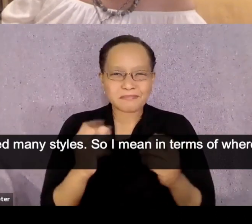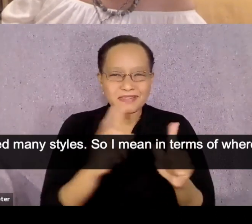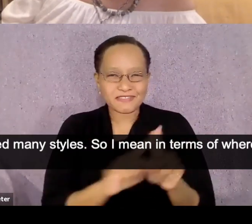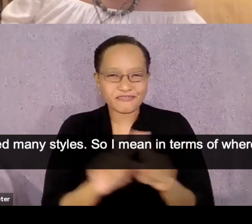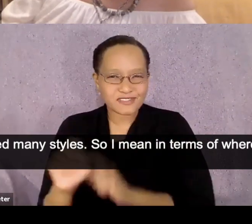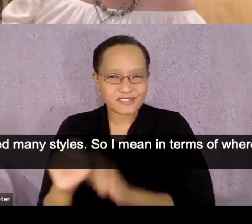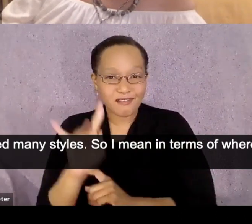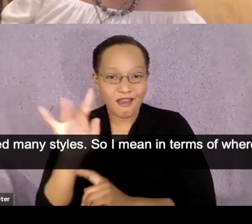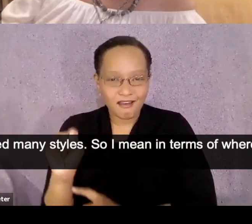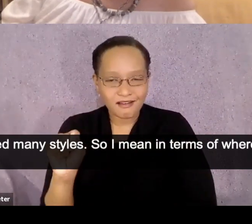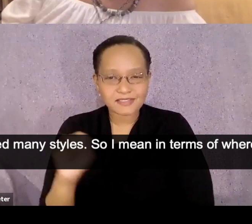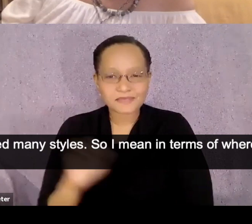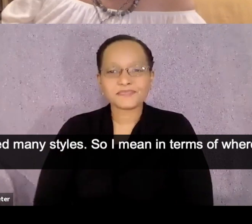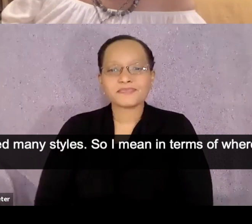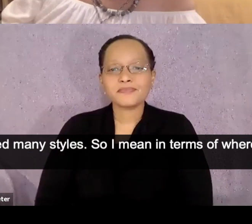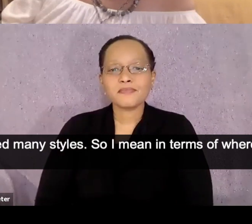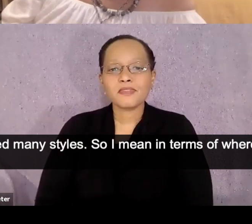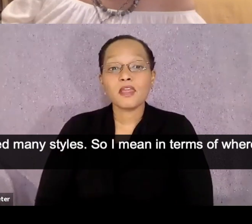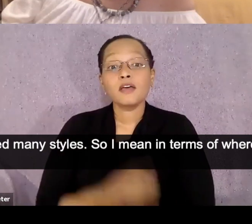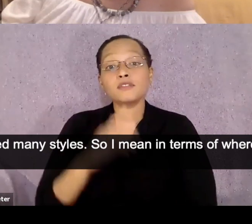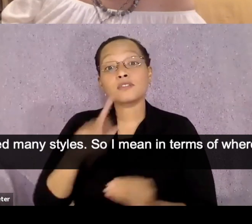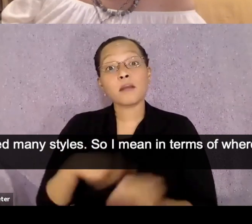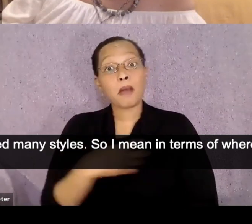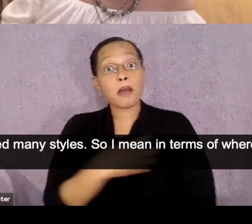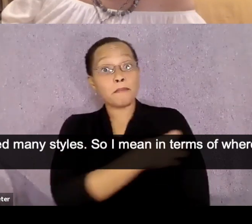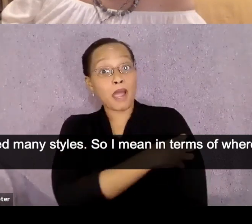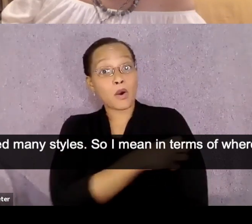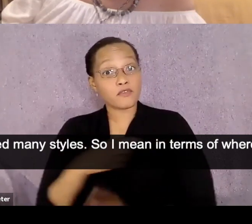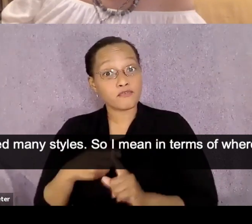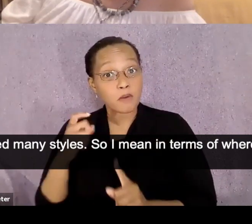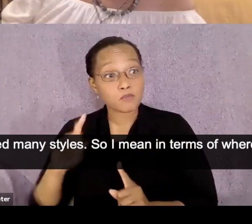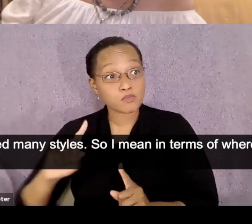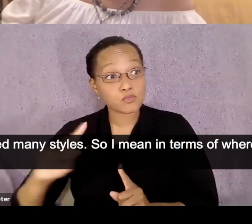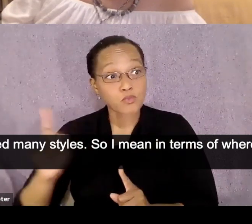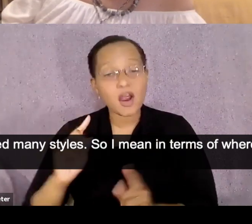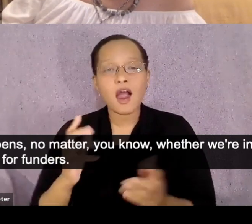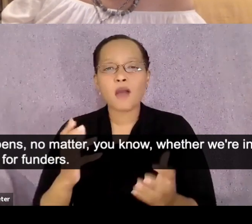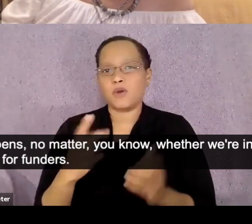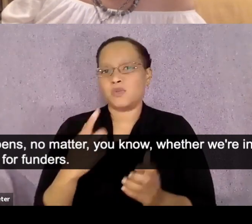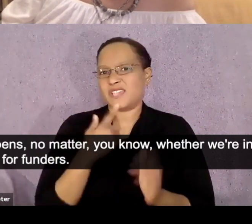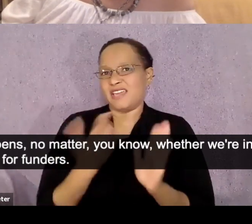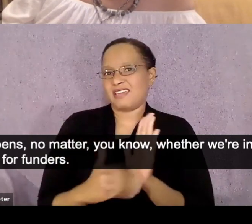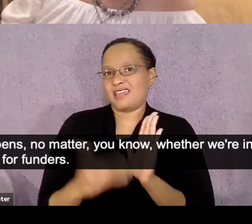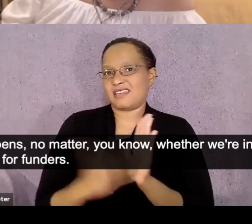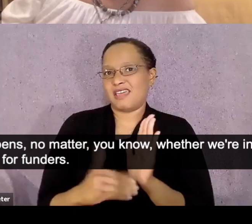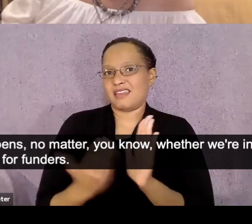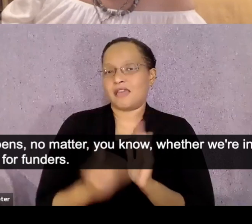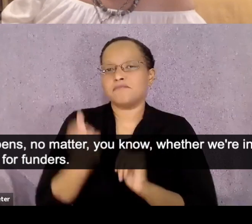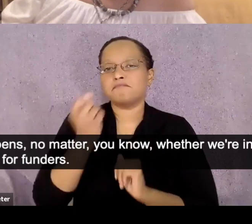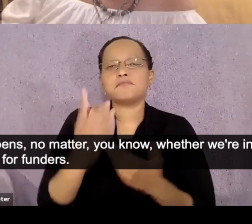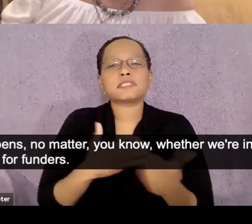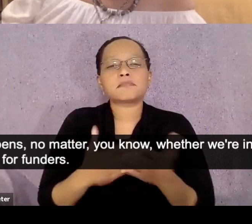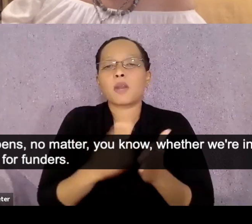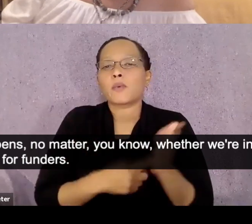So, I mean, in terms of where we get power, I think that I just want to keep saying, no matter what happens, no